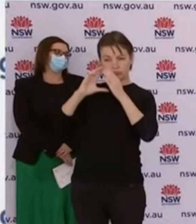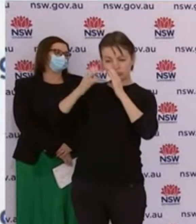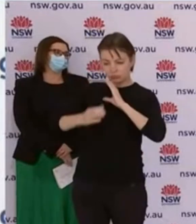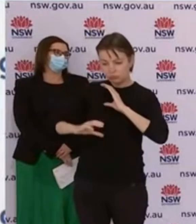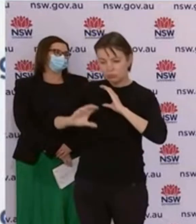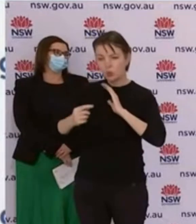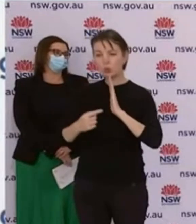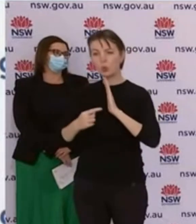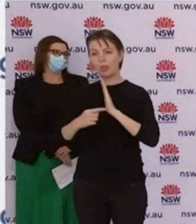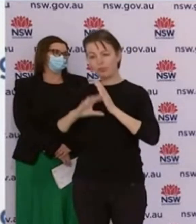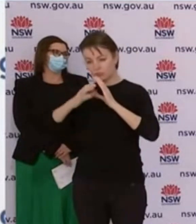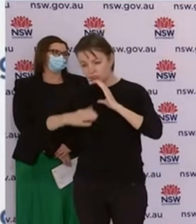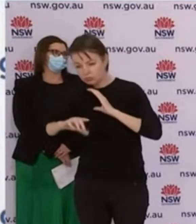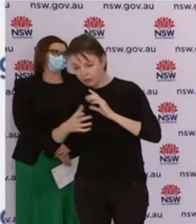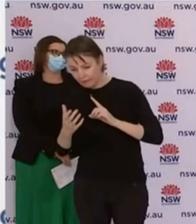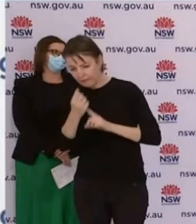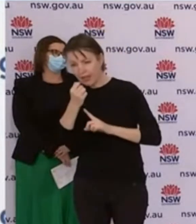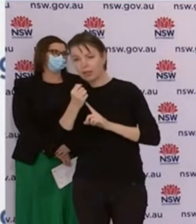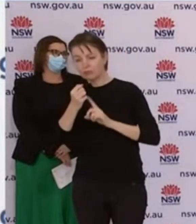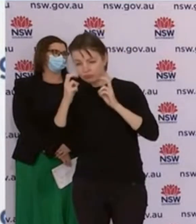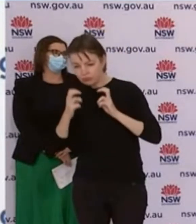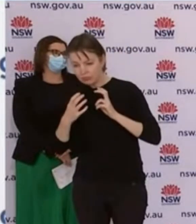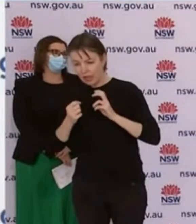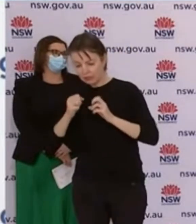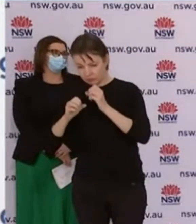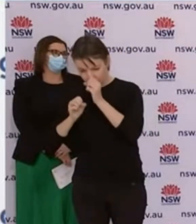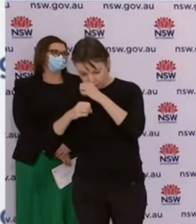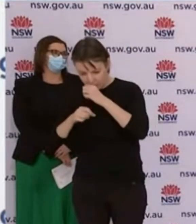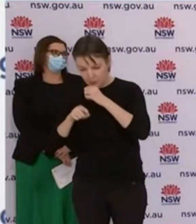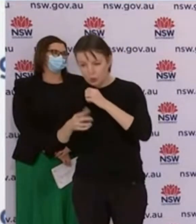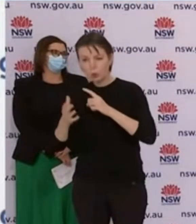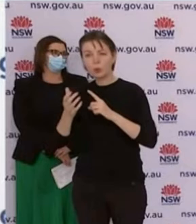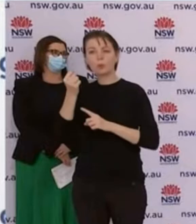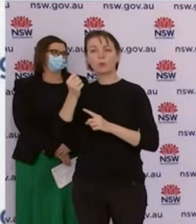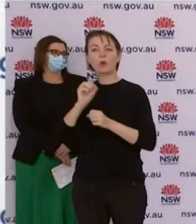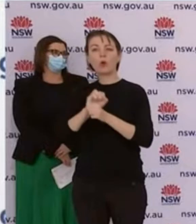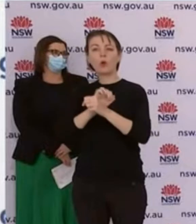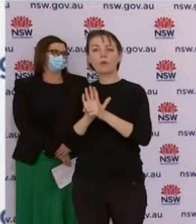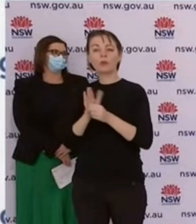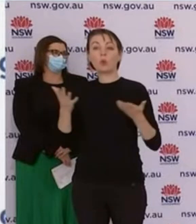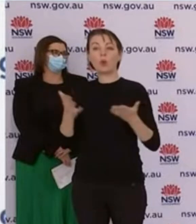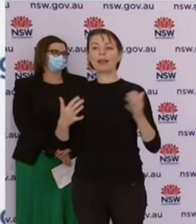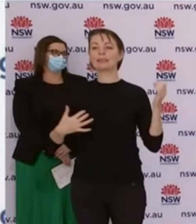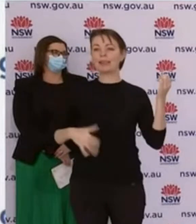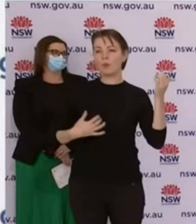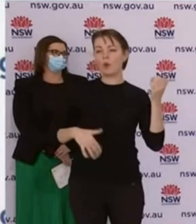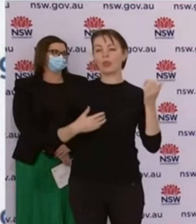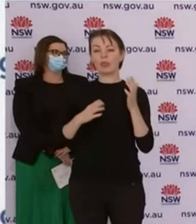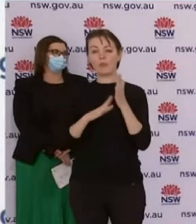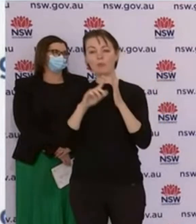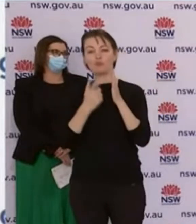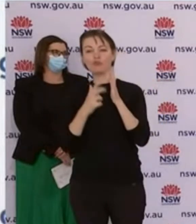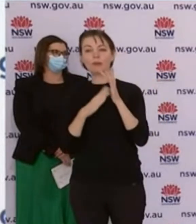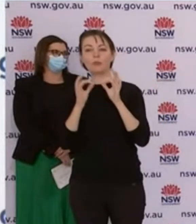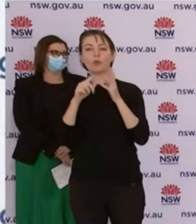detected in recent days, and where we are not currently aware of any cases. And they are people in Tamworth,